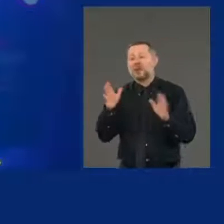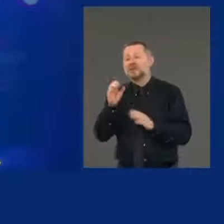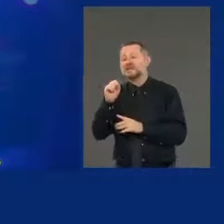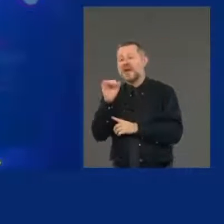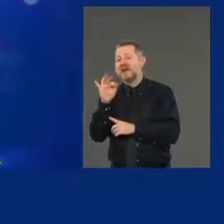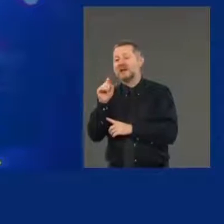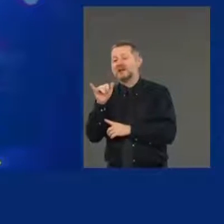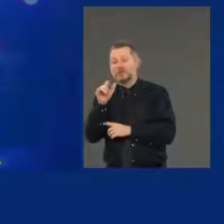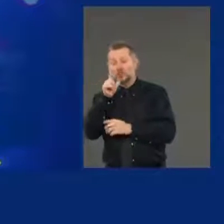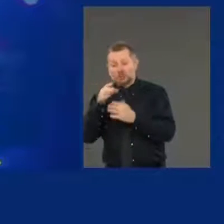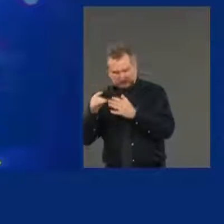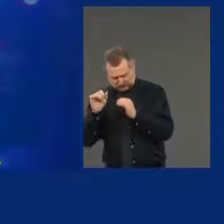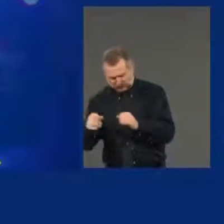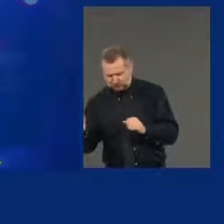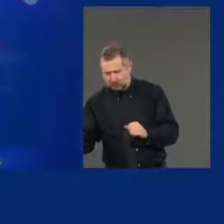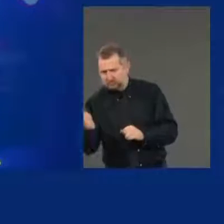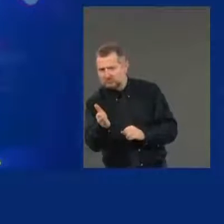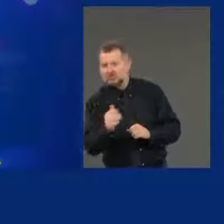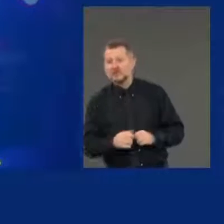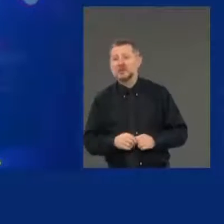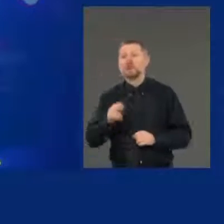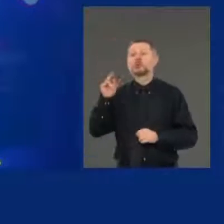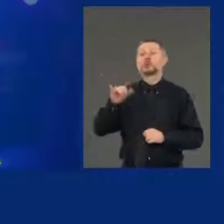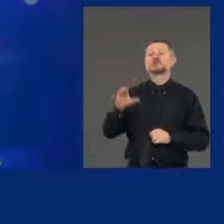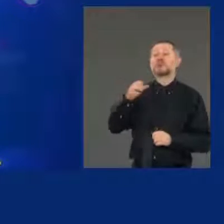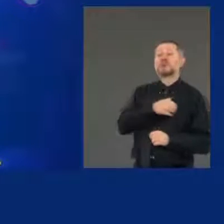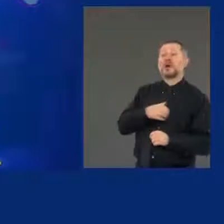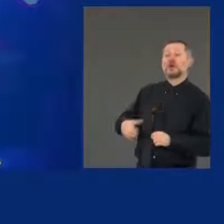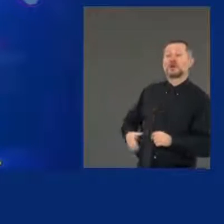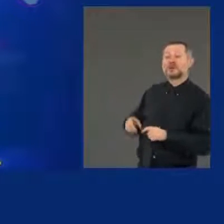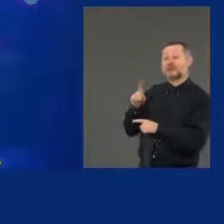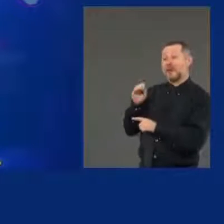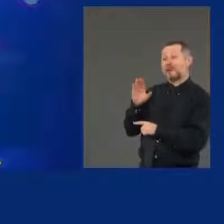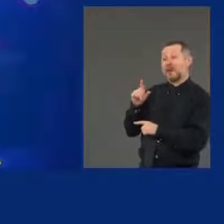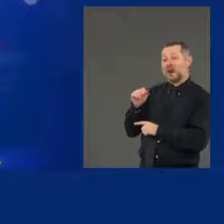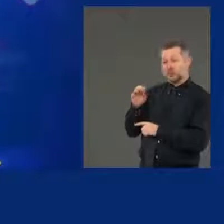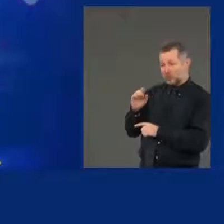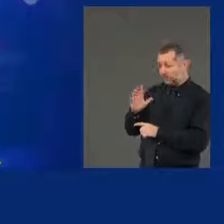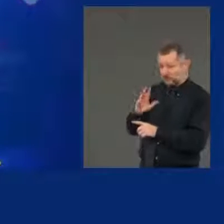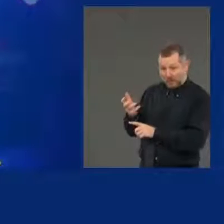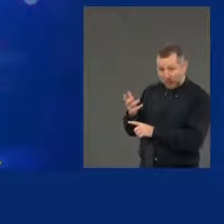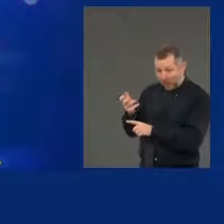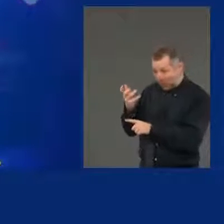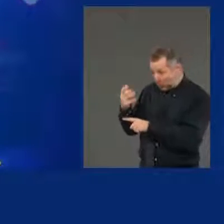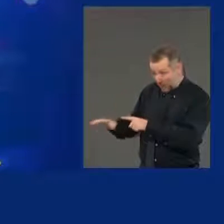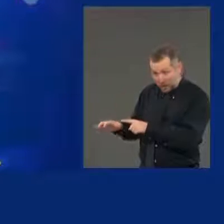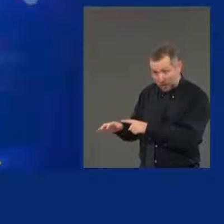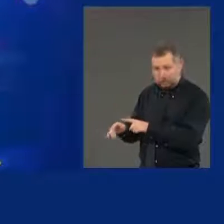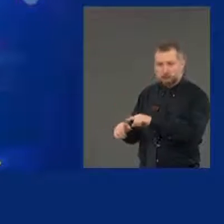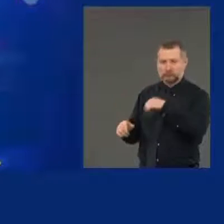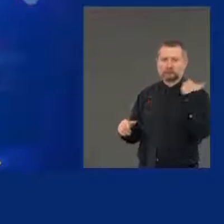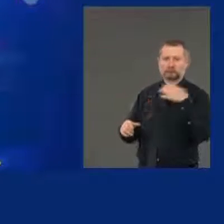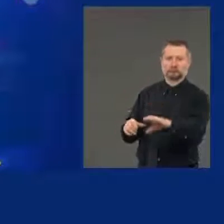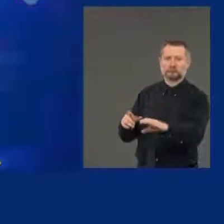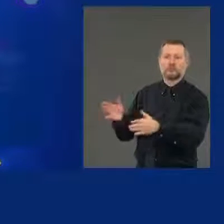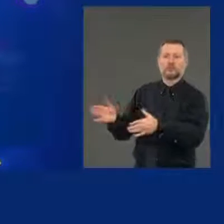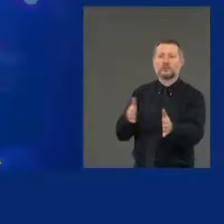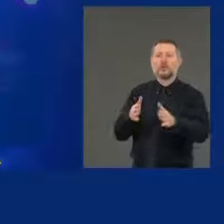New York City, Mayor de Blasio could do it. If he doesn't want to do it, Corey Johnson, city council president, could do